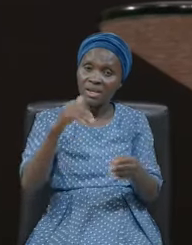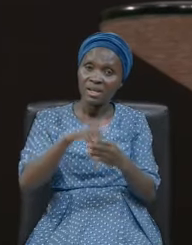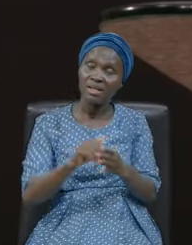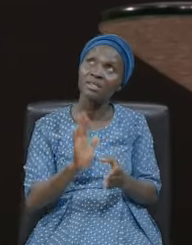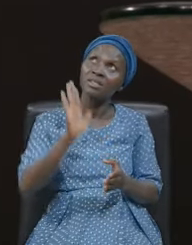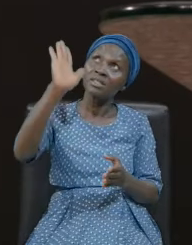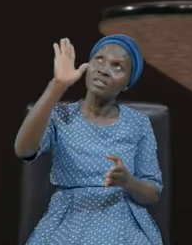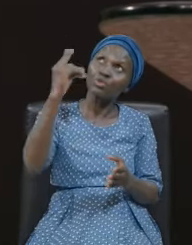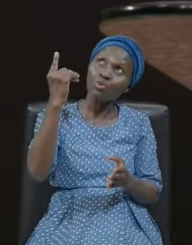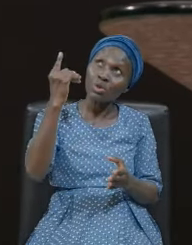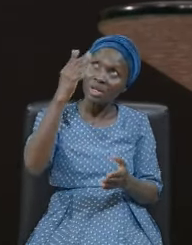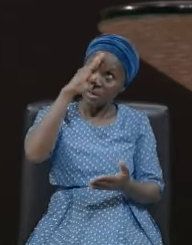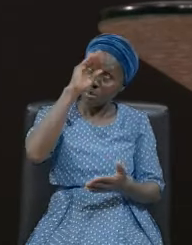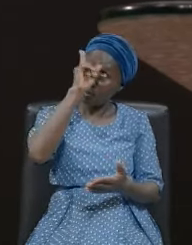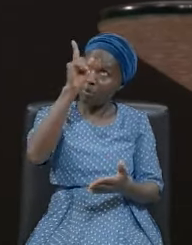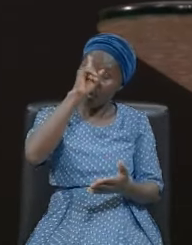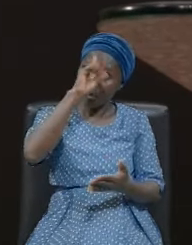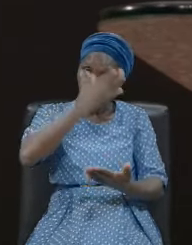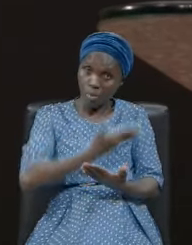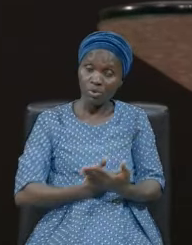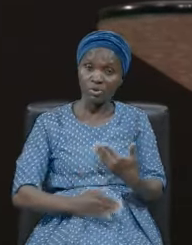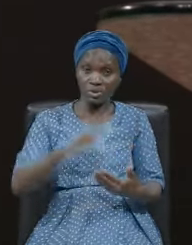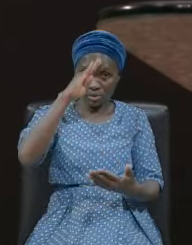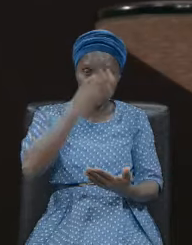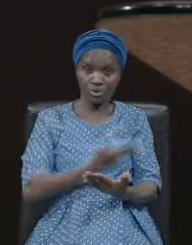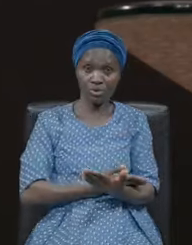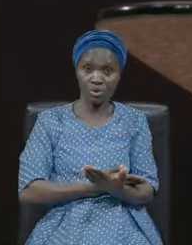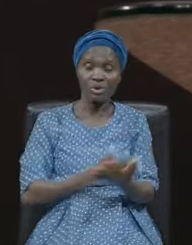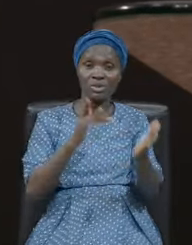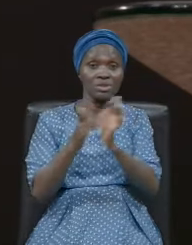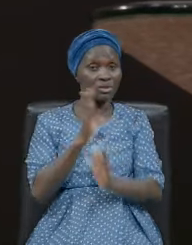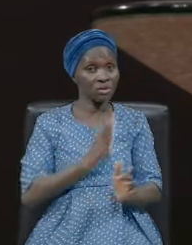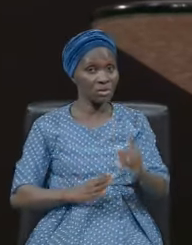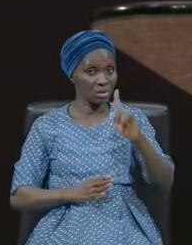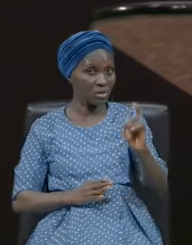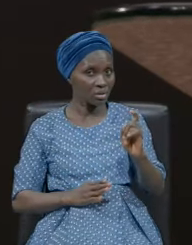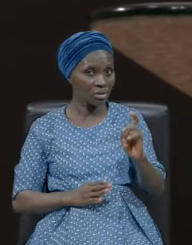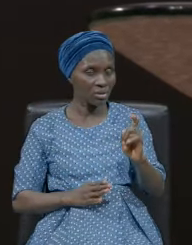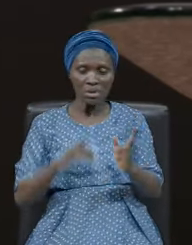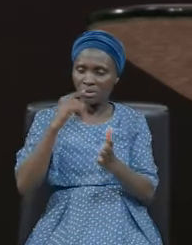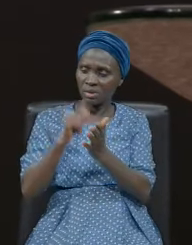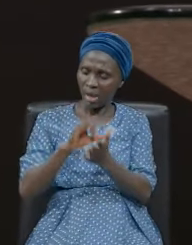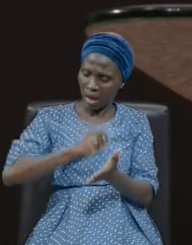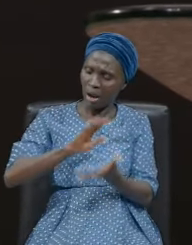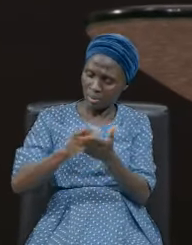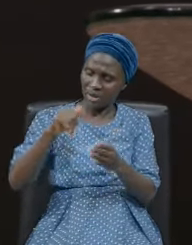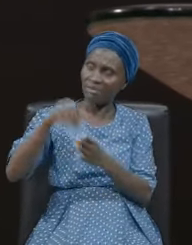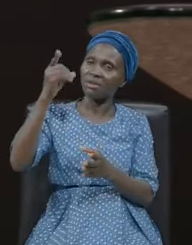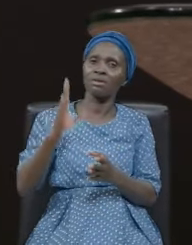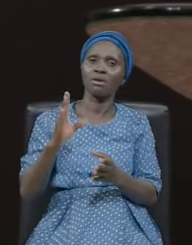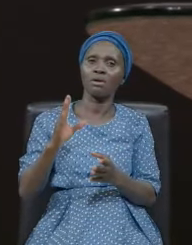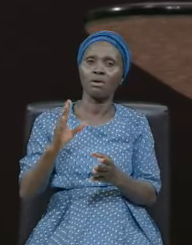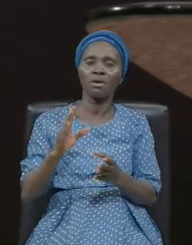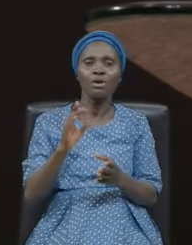Jesus Christ. I believe in God. Do you believe that his, your life is in his hand?